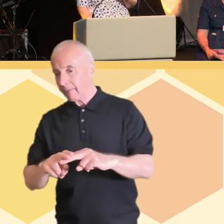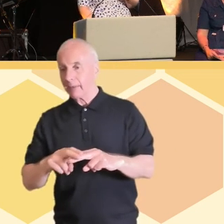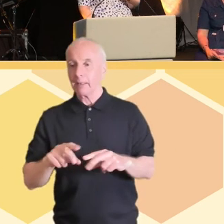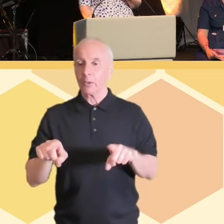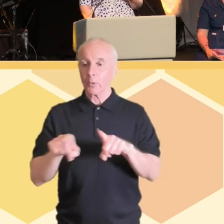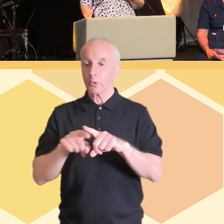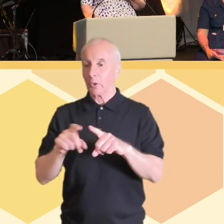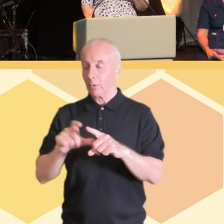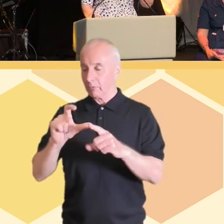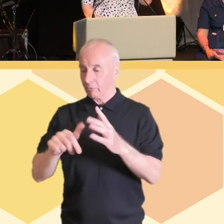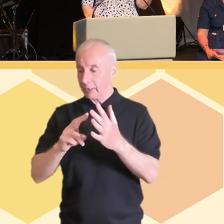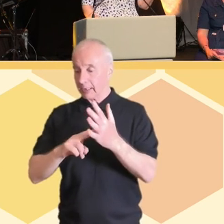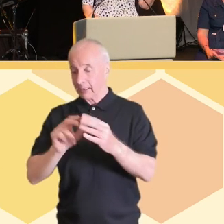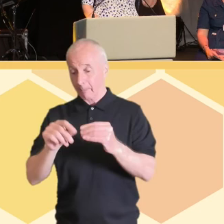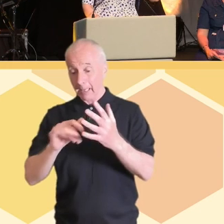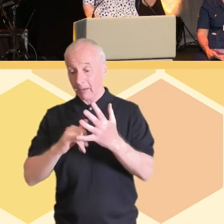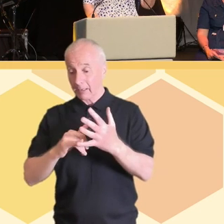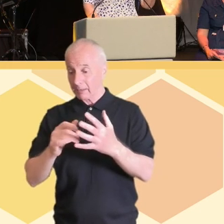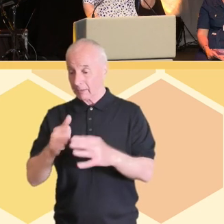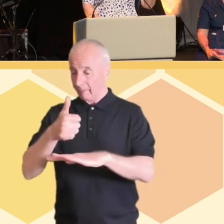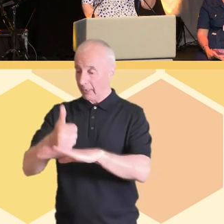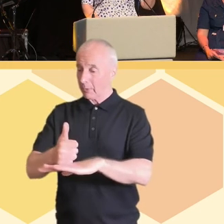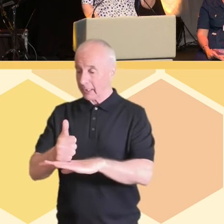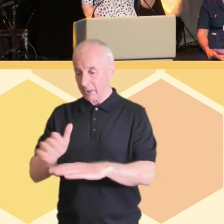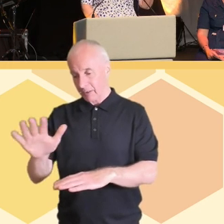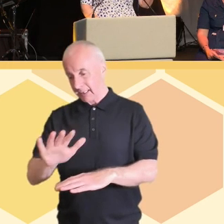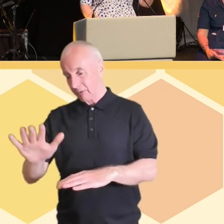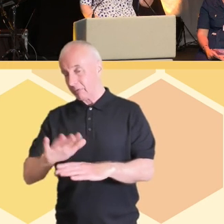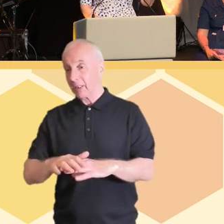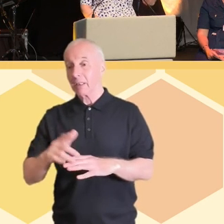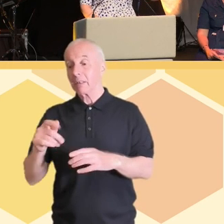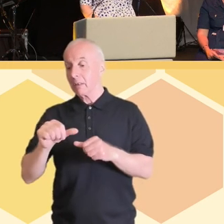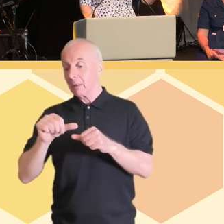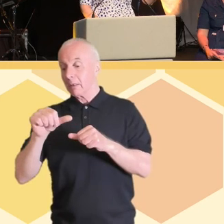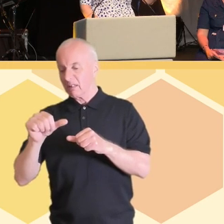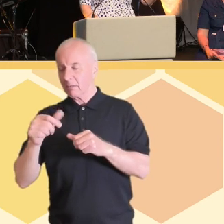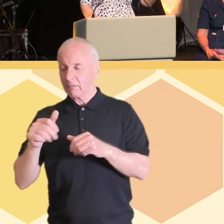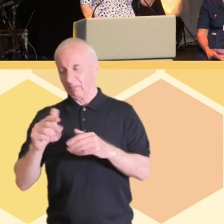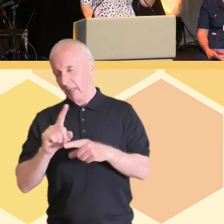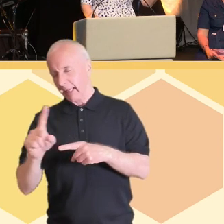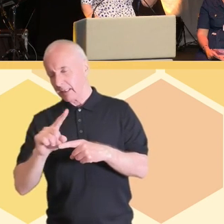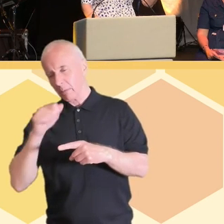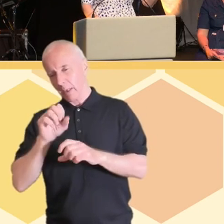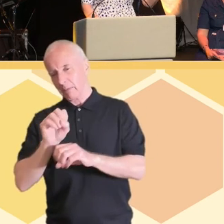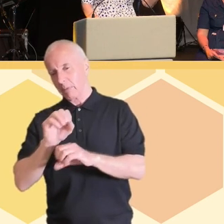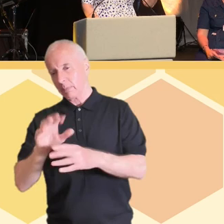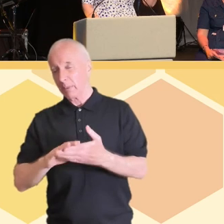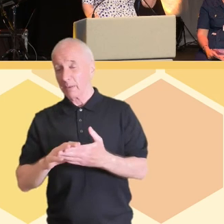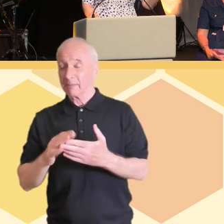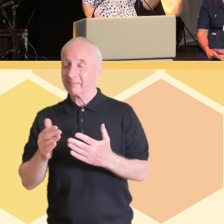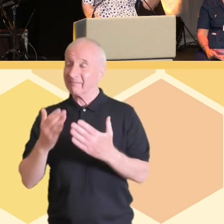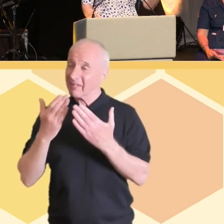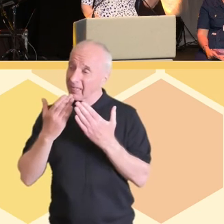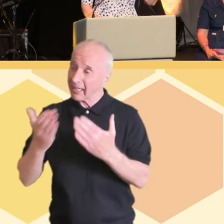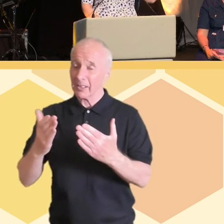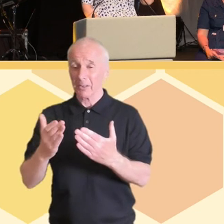Sanctuary Foundation, it's just been amazing. You're going to hear more about that at the next session, but thank you, Steve. We really want to say thank you. We want to